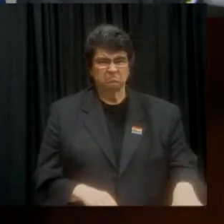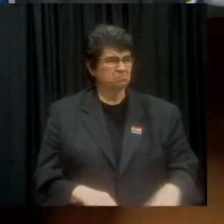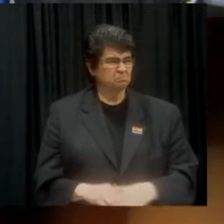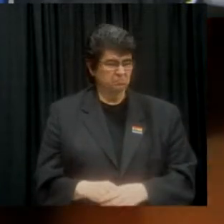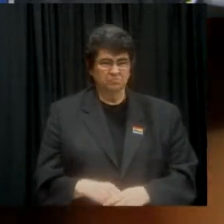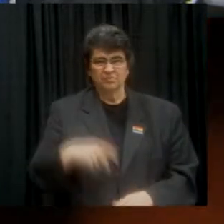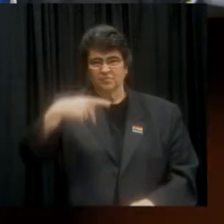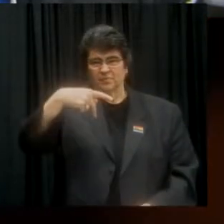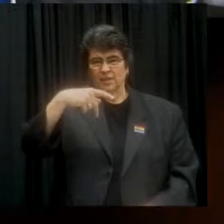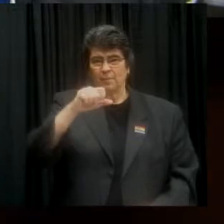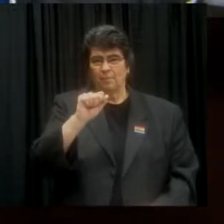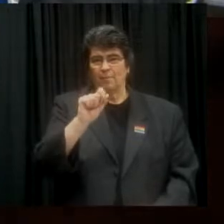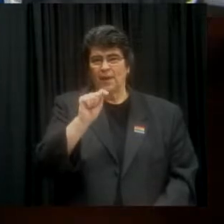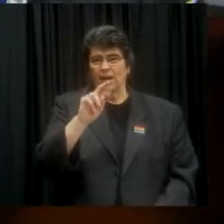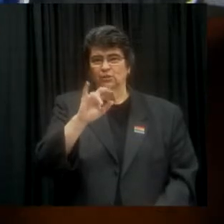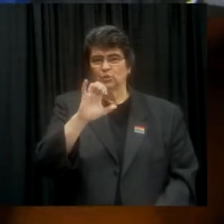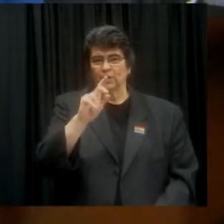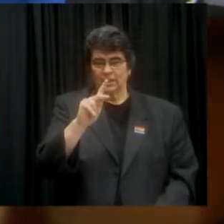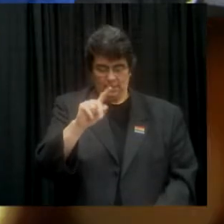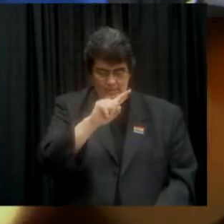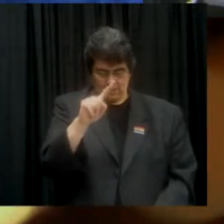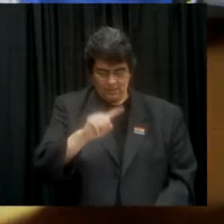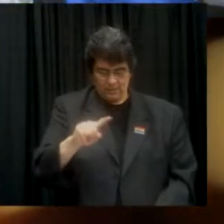Patrick Zamora.